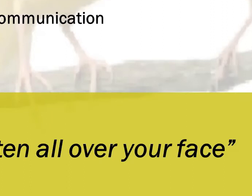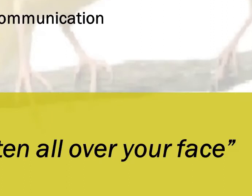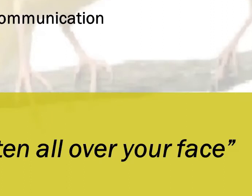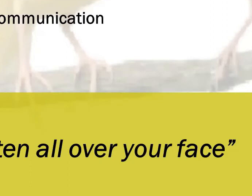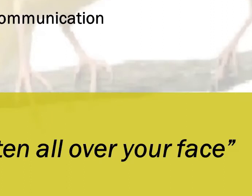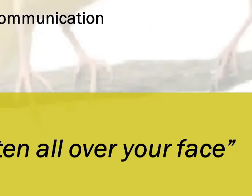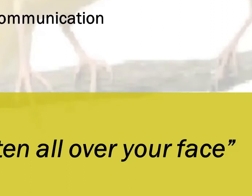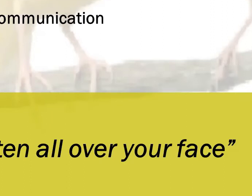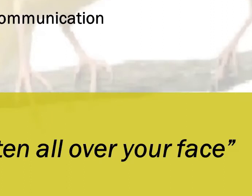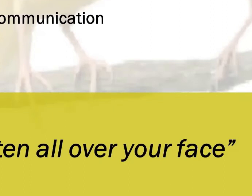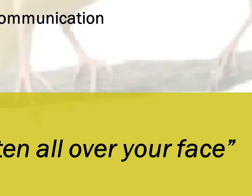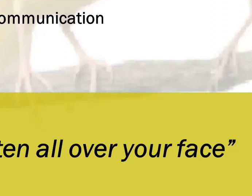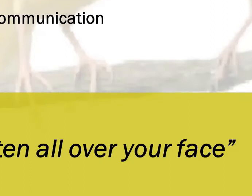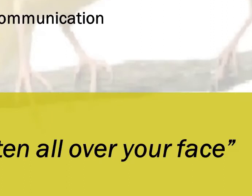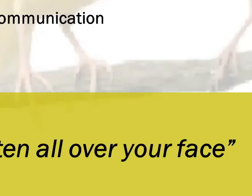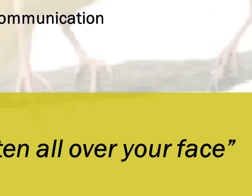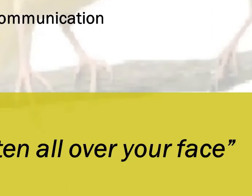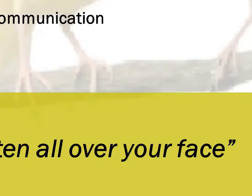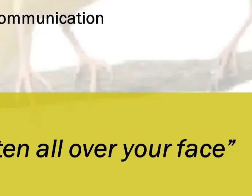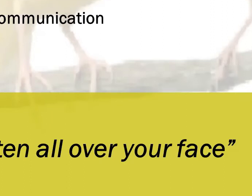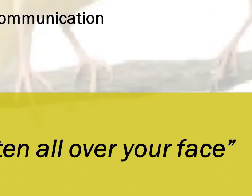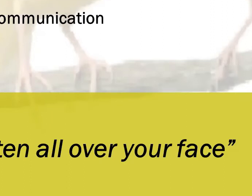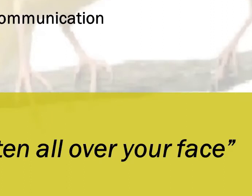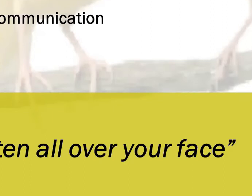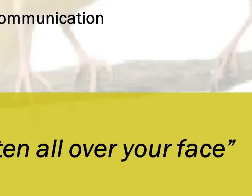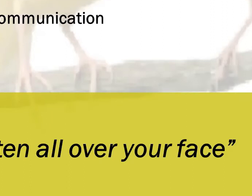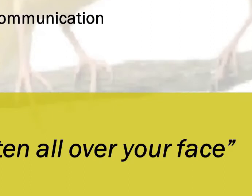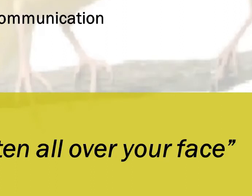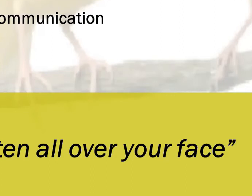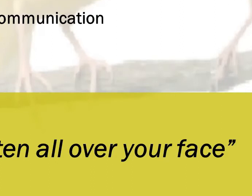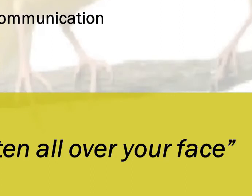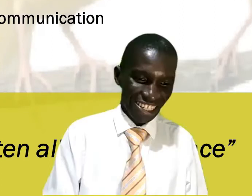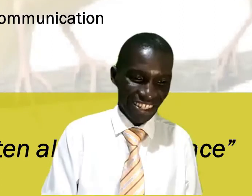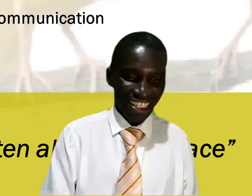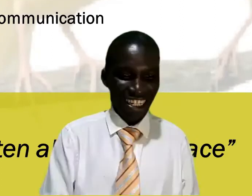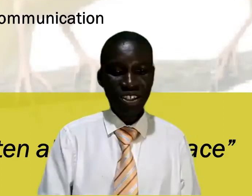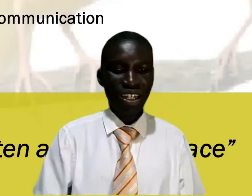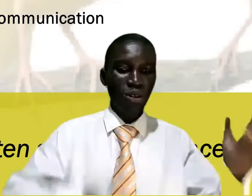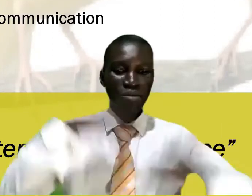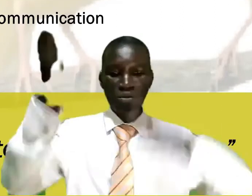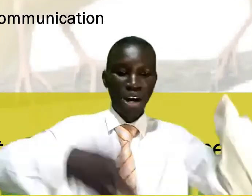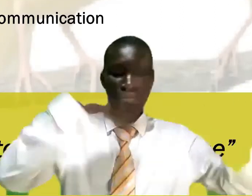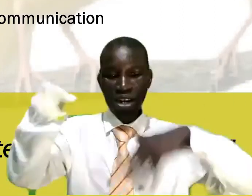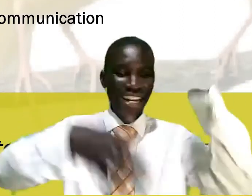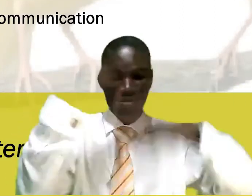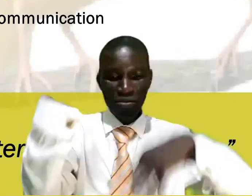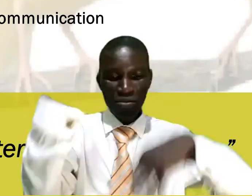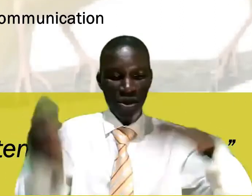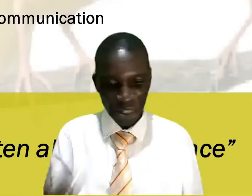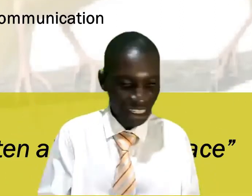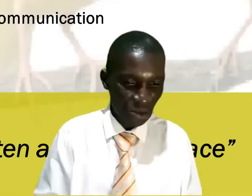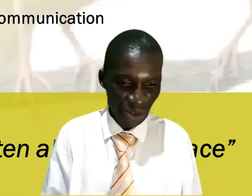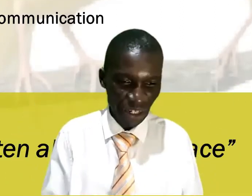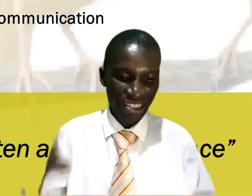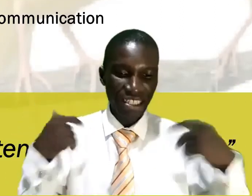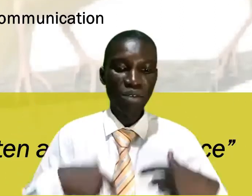play with your hands, you flip your hands up. No, no, no, no, no, no. That language is, as I was saying, it's not about playing up